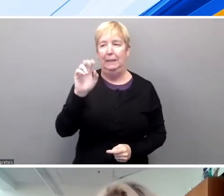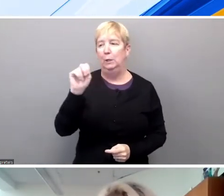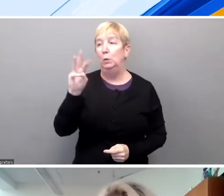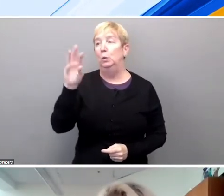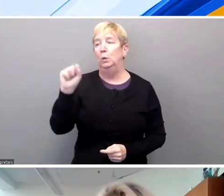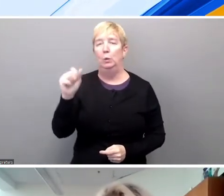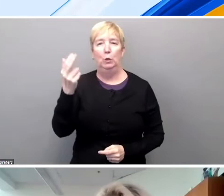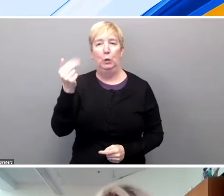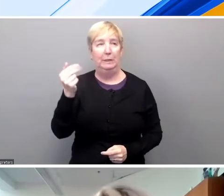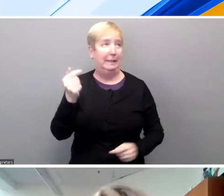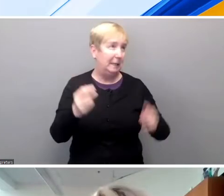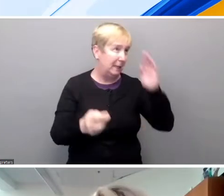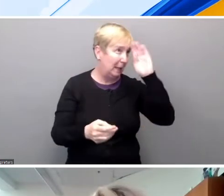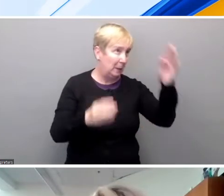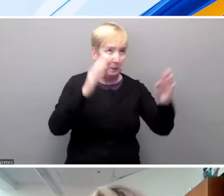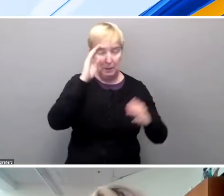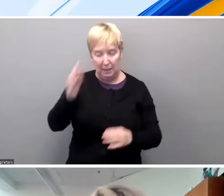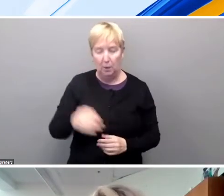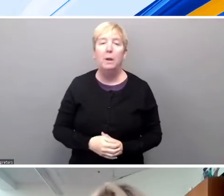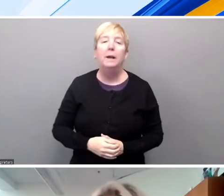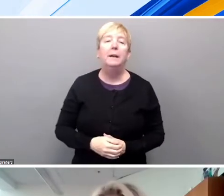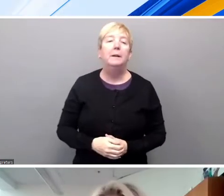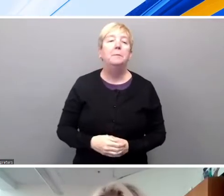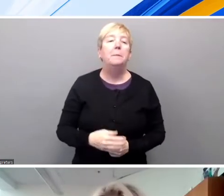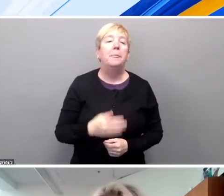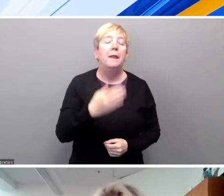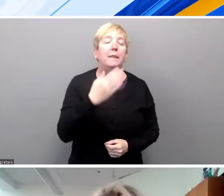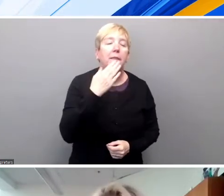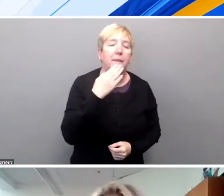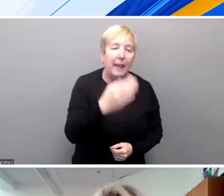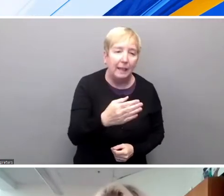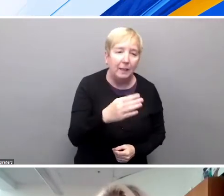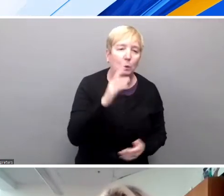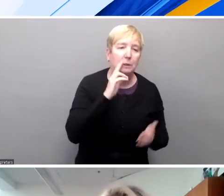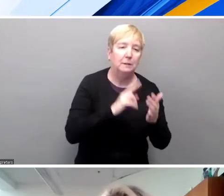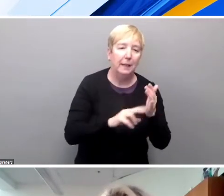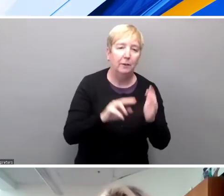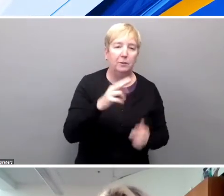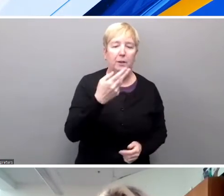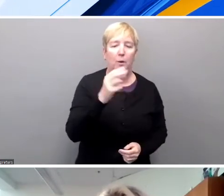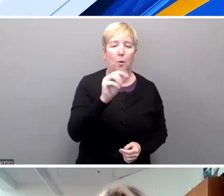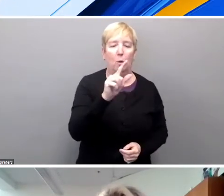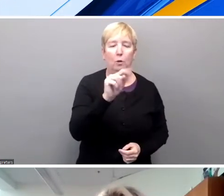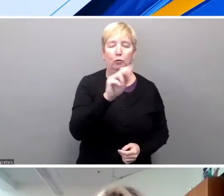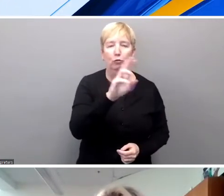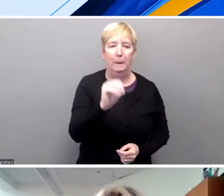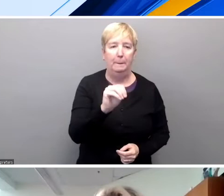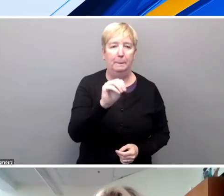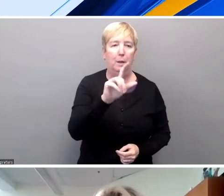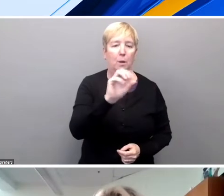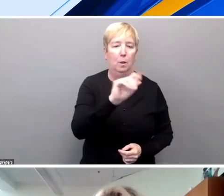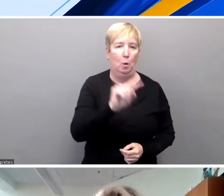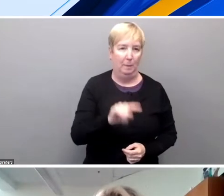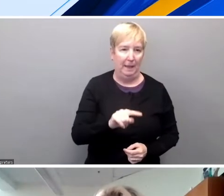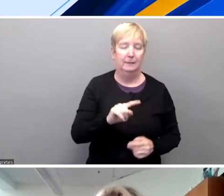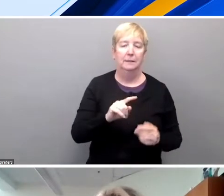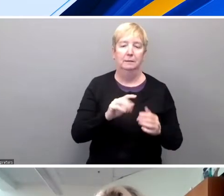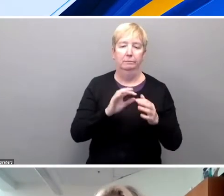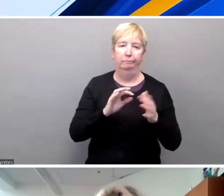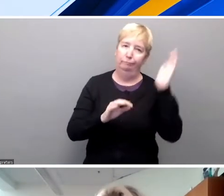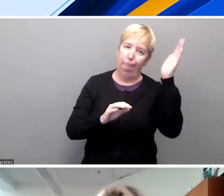and thank you to Secretary Hochram Lopez for that presentation on the aging population here today. Appreciate that.